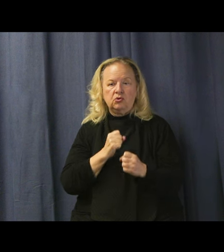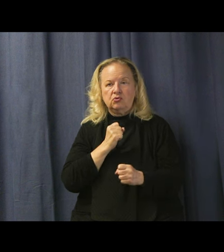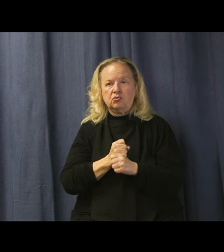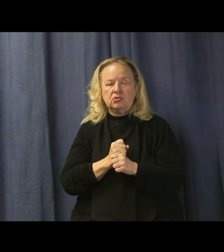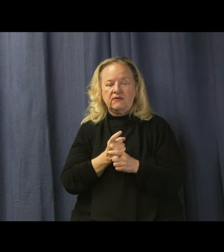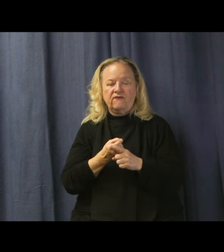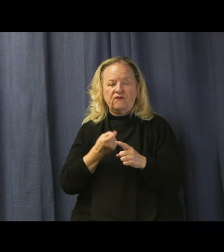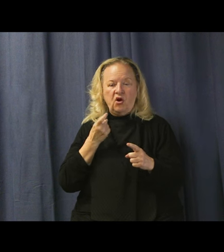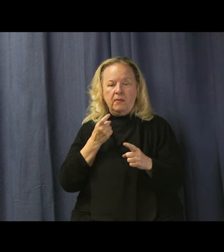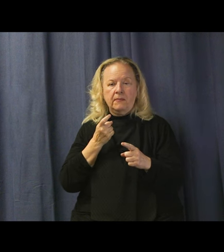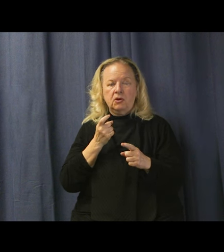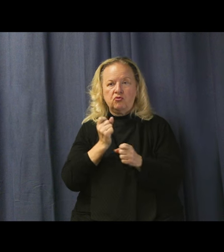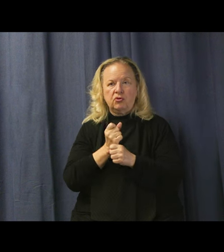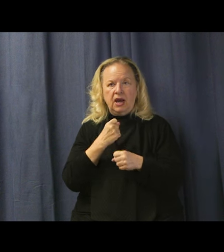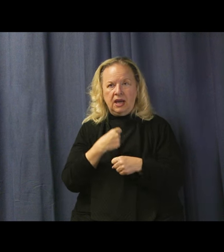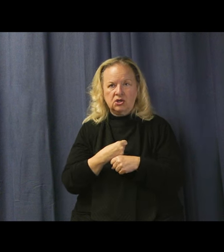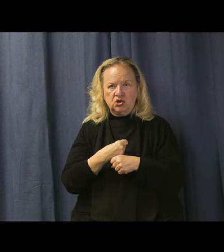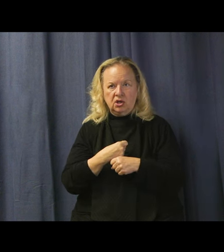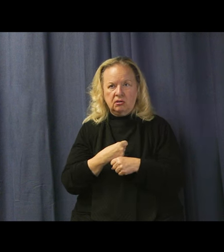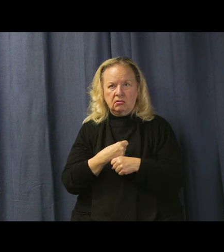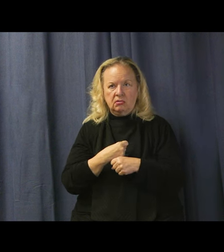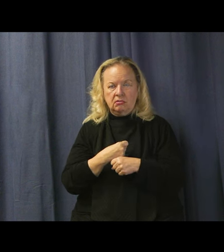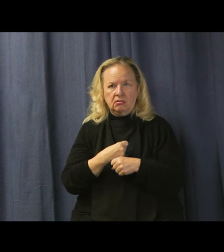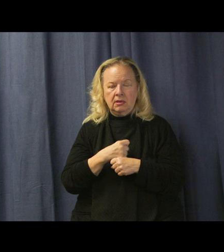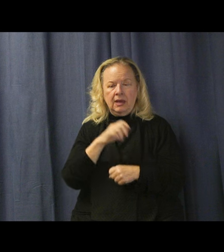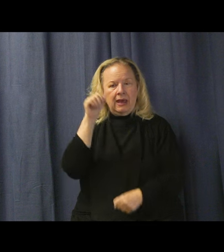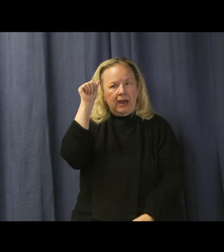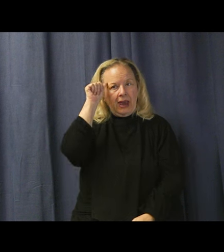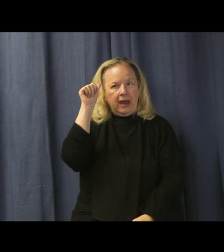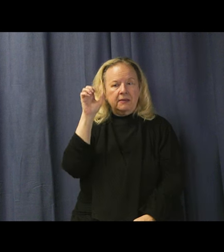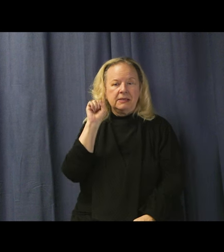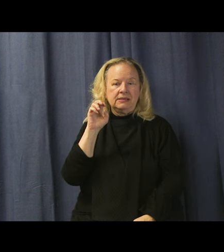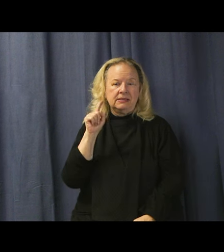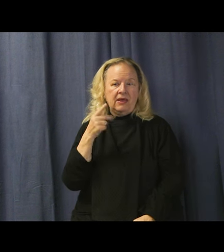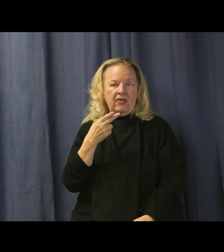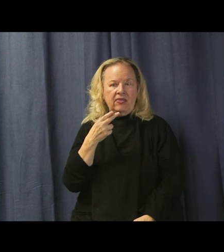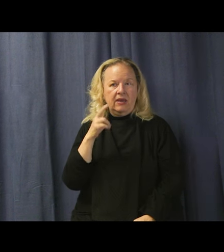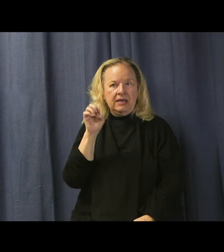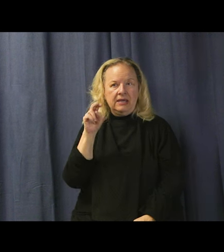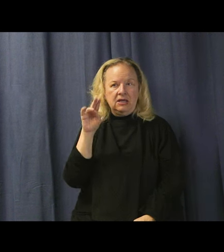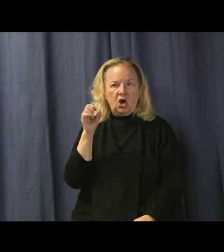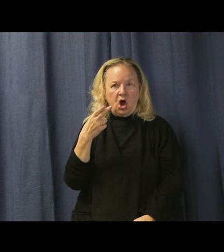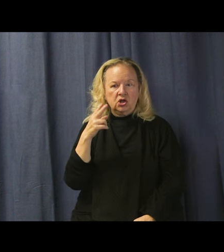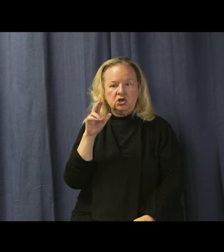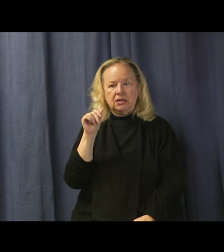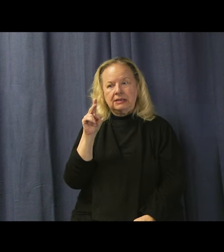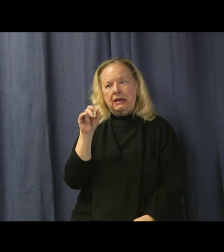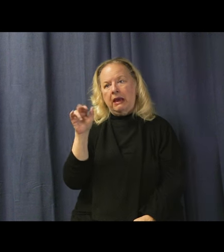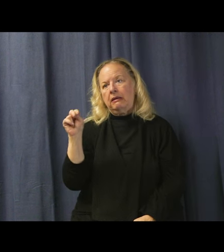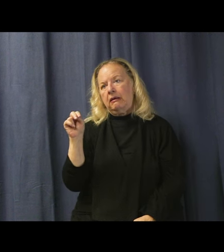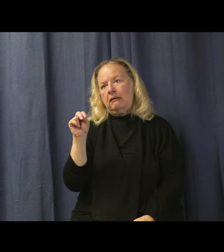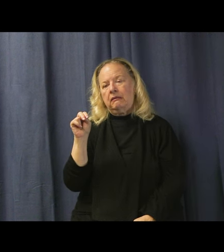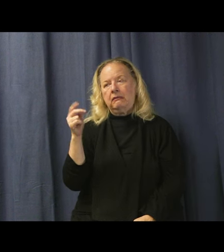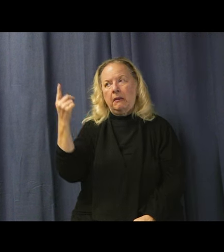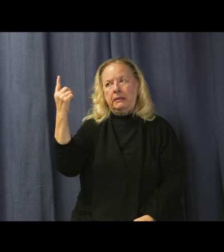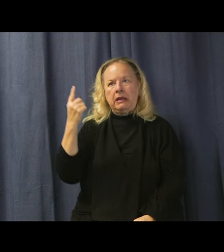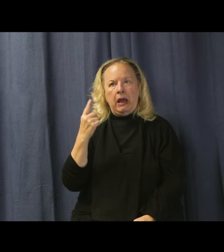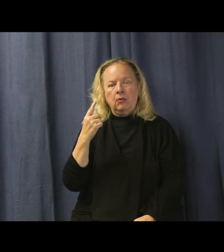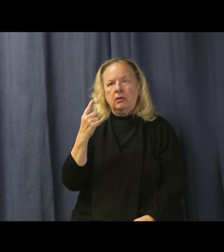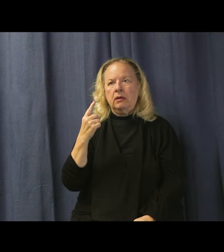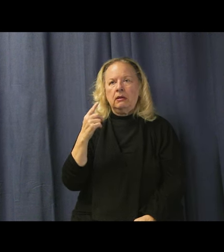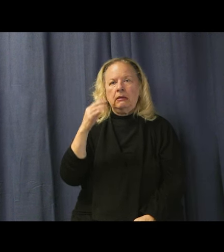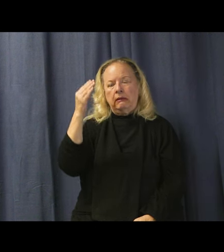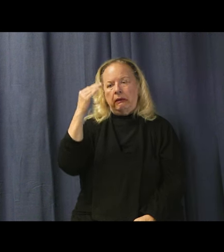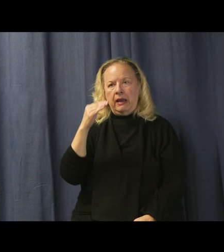from creation. And here we have Adam and Seth and Enosh and Canaan and, you know, coming down. And then there's